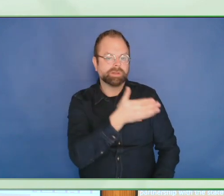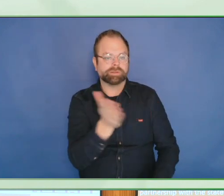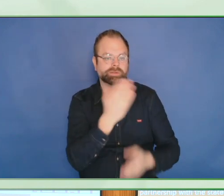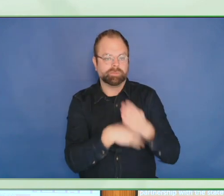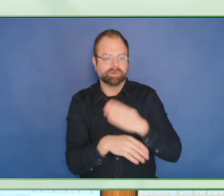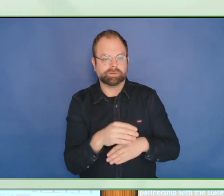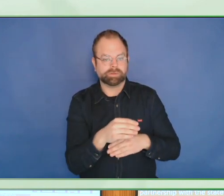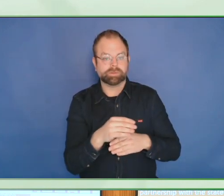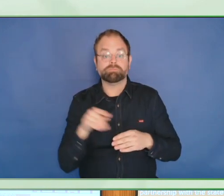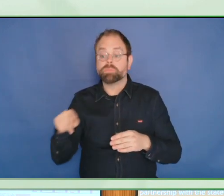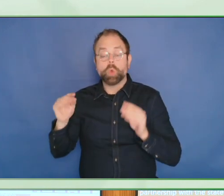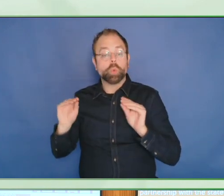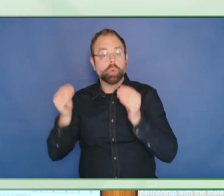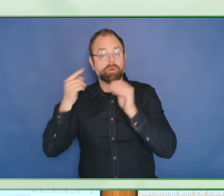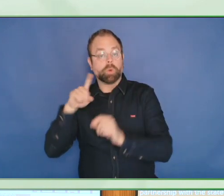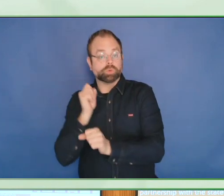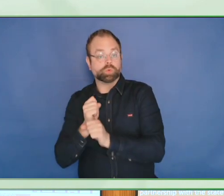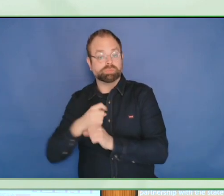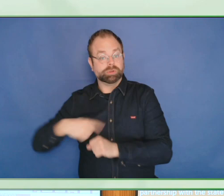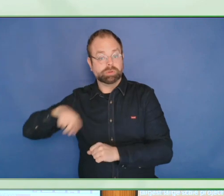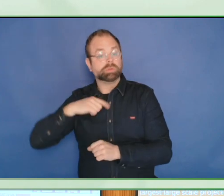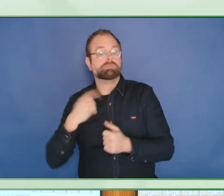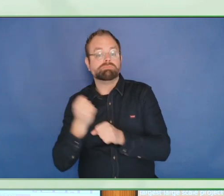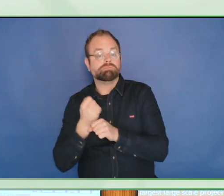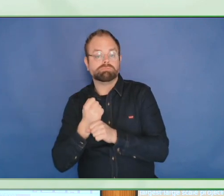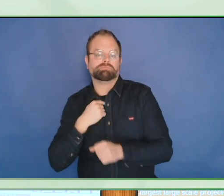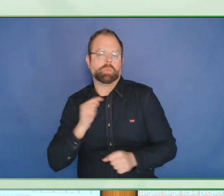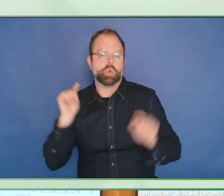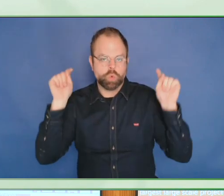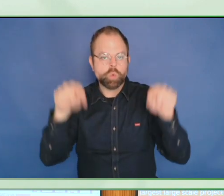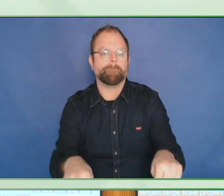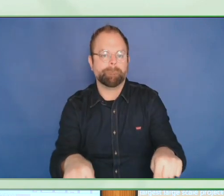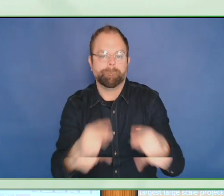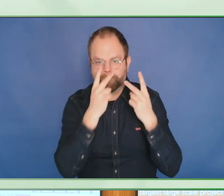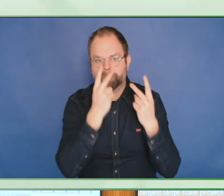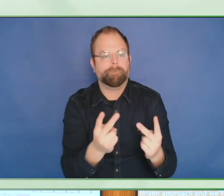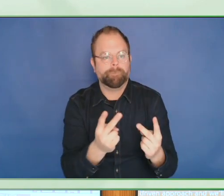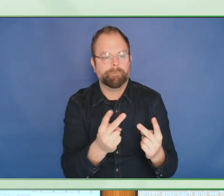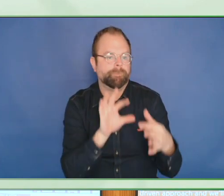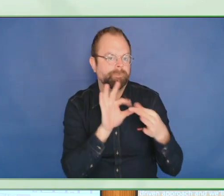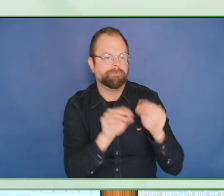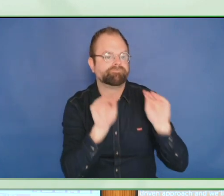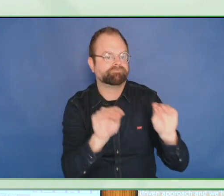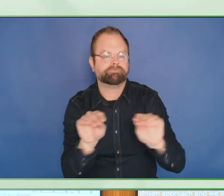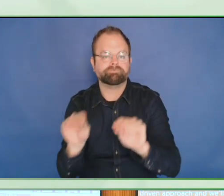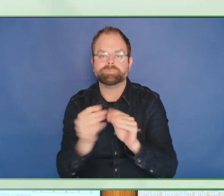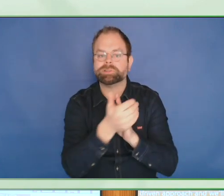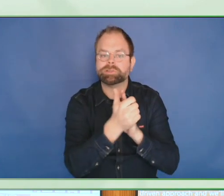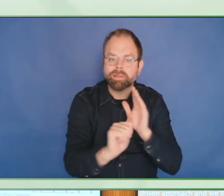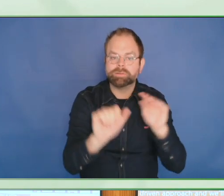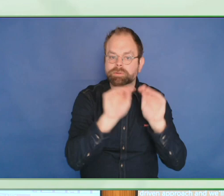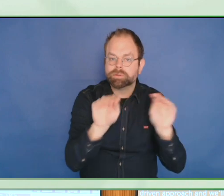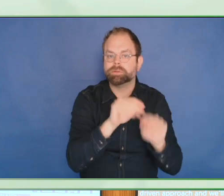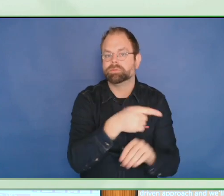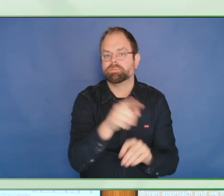it, it's a community-driven approach, and we'll actually be using existing community resource